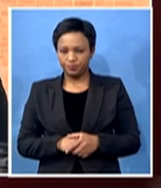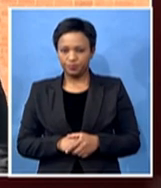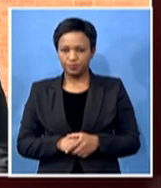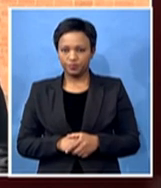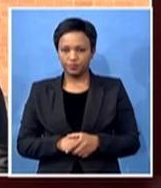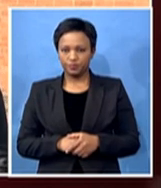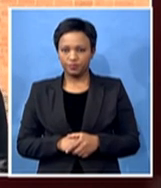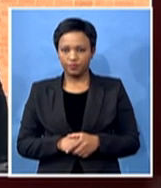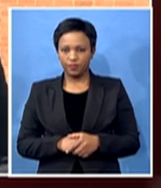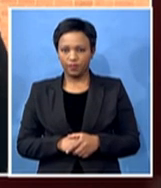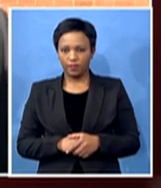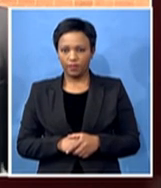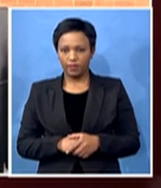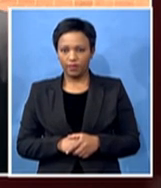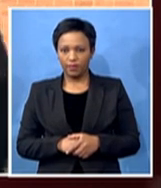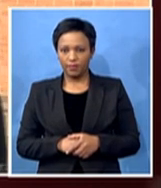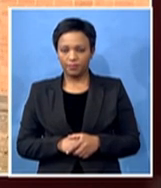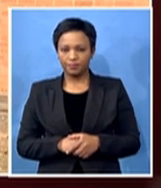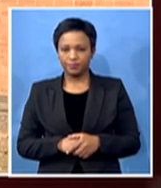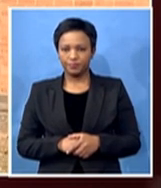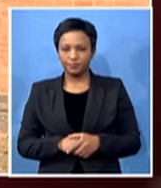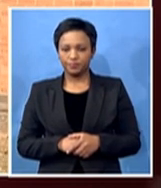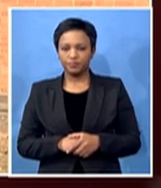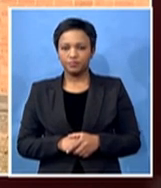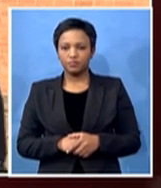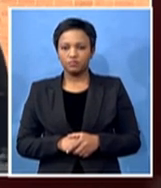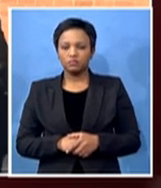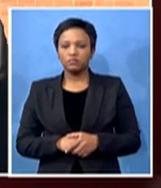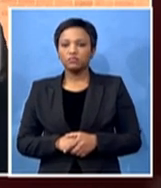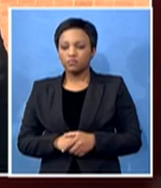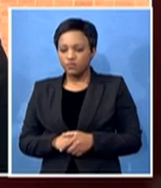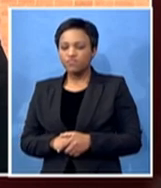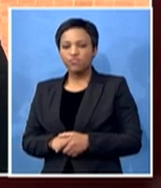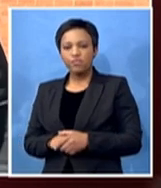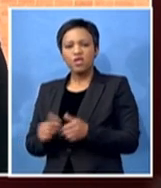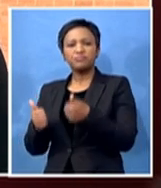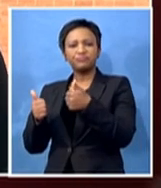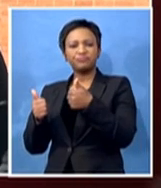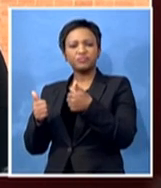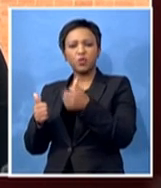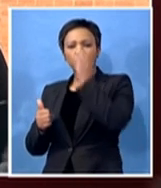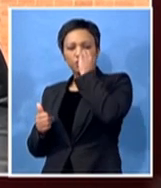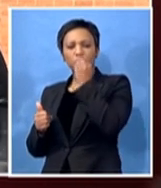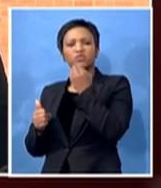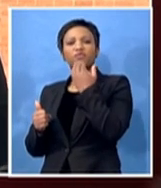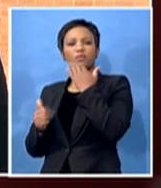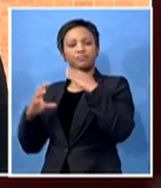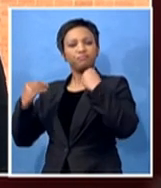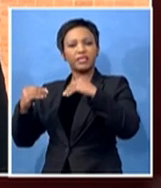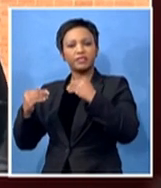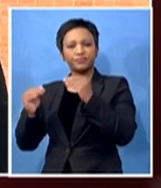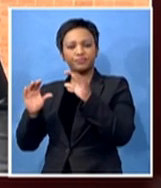Well, certainly it's good news, Blaine, for business people such as, those who own health